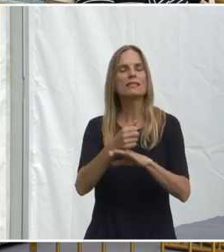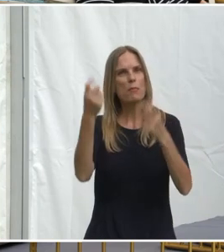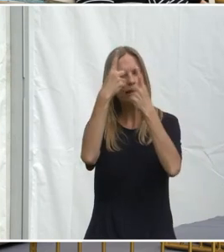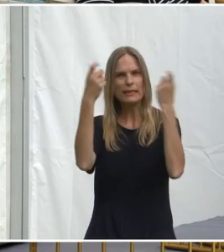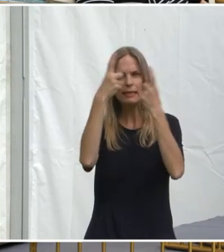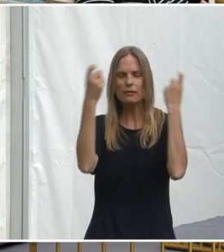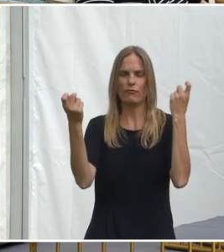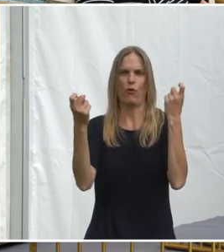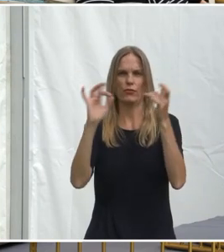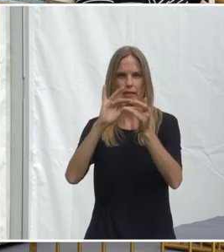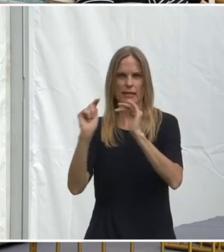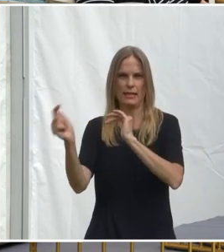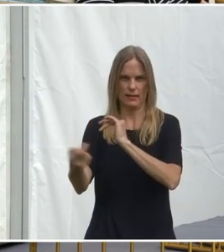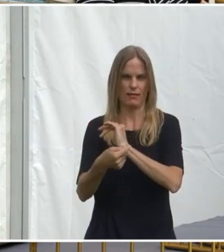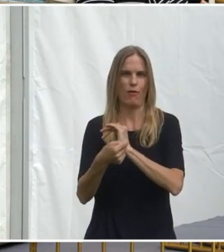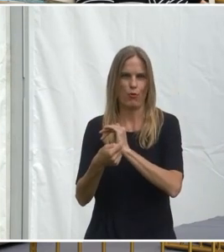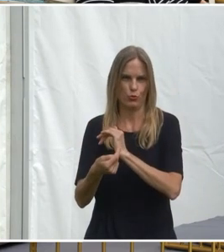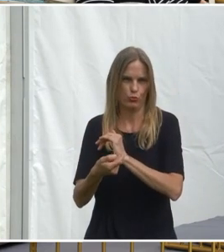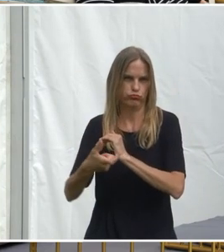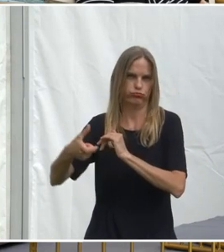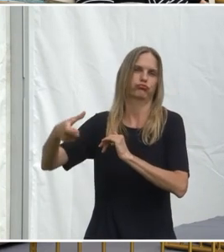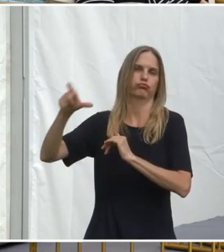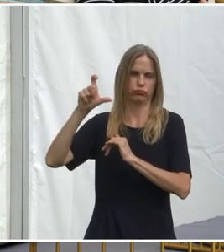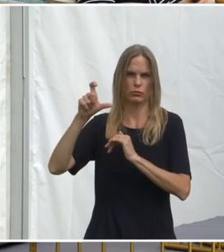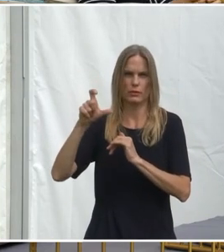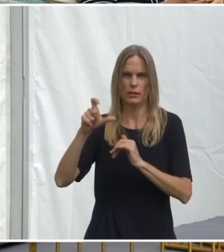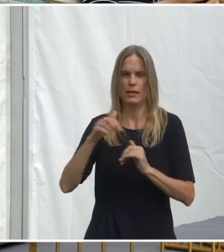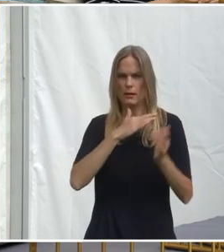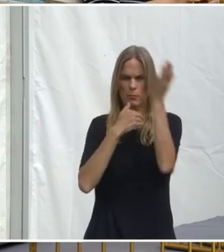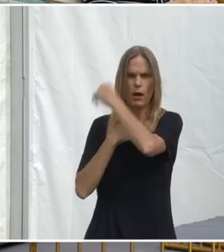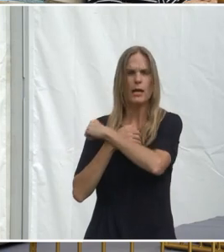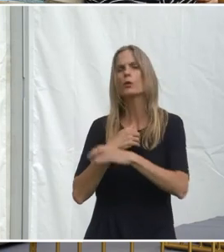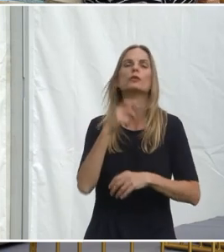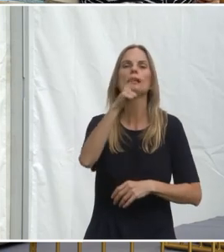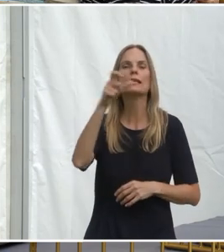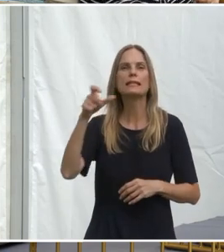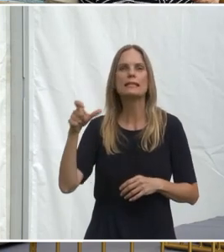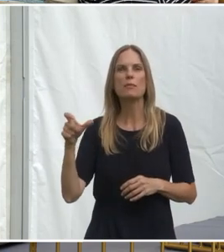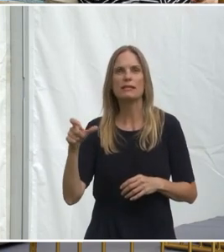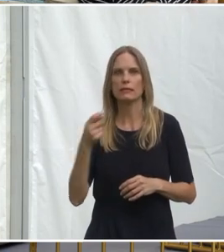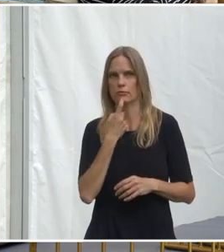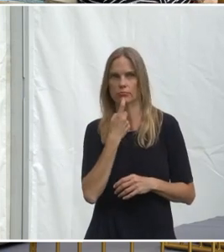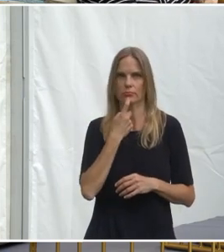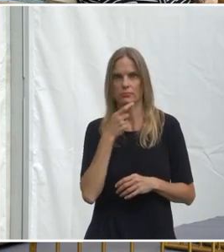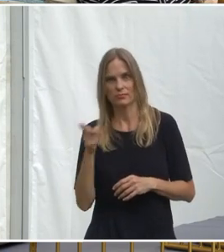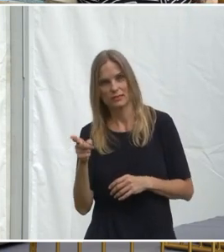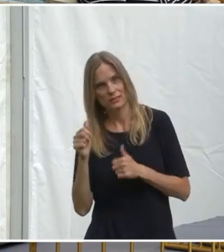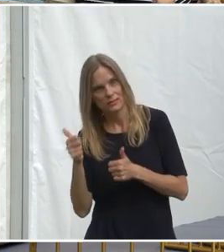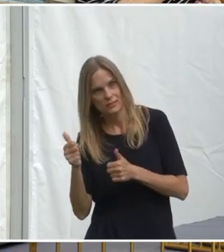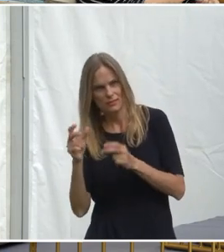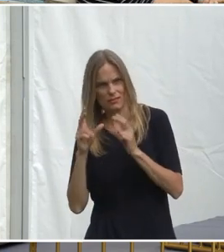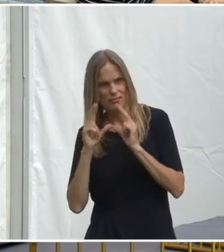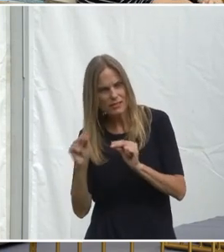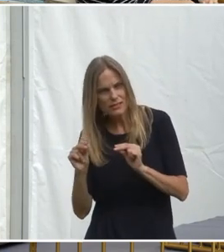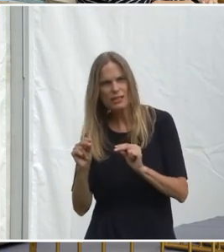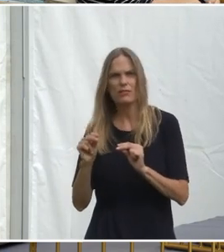from the internet. Many people are not so clear on whether that is truth or is it good or something like